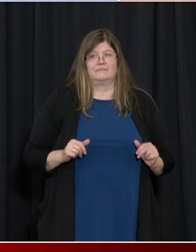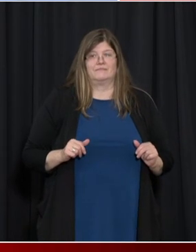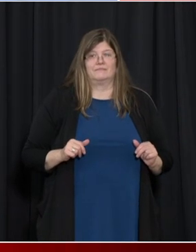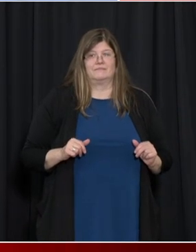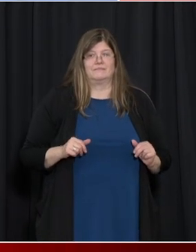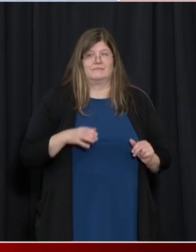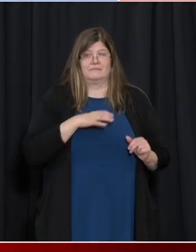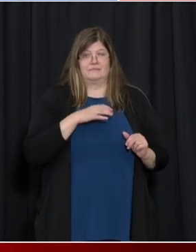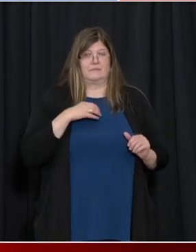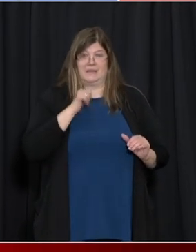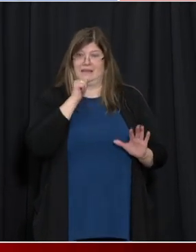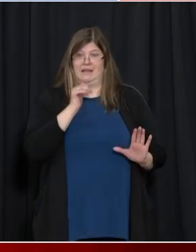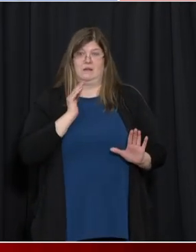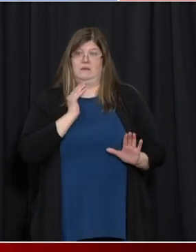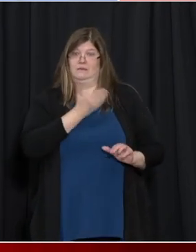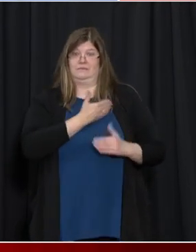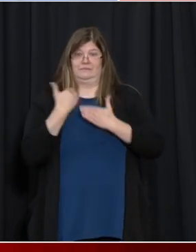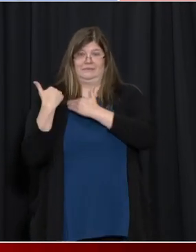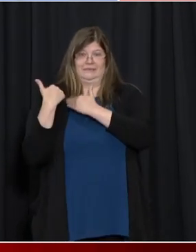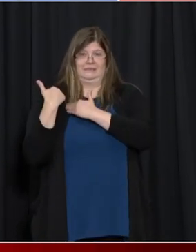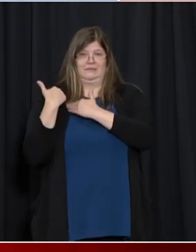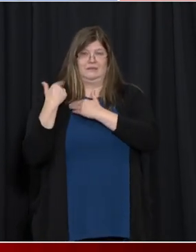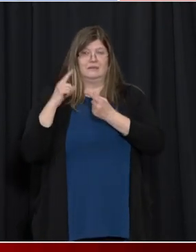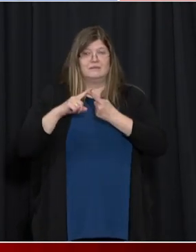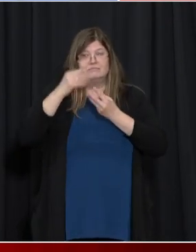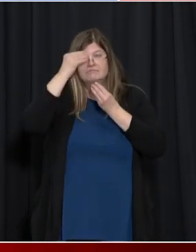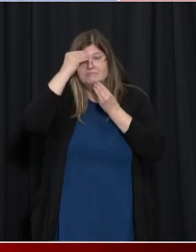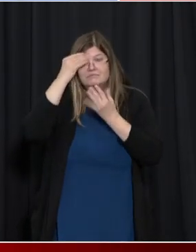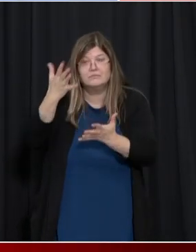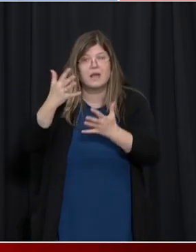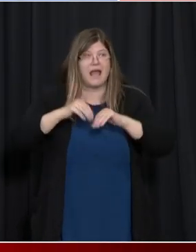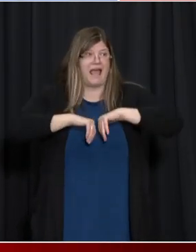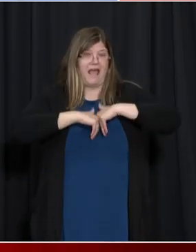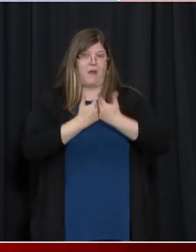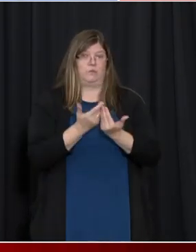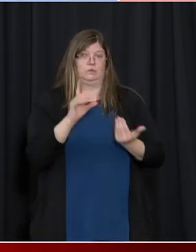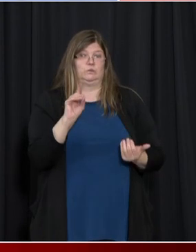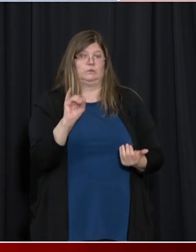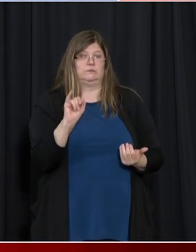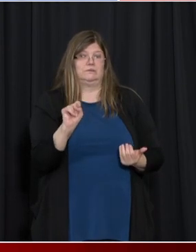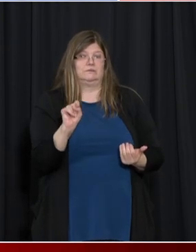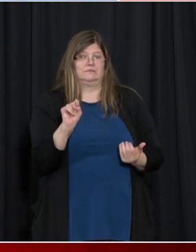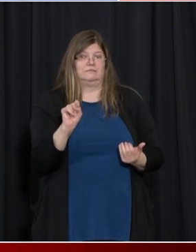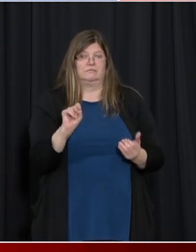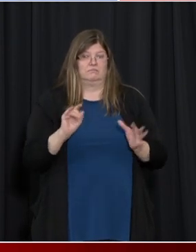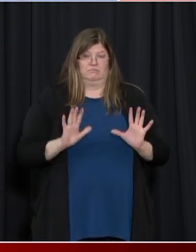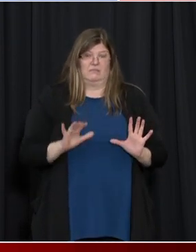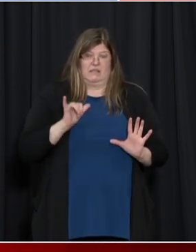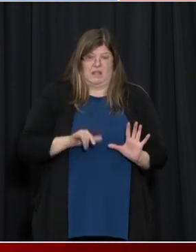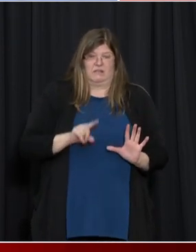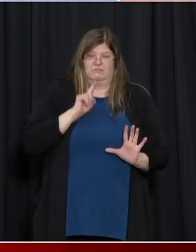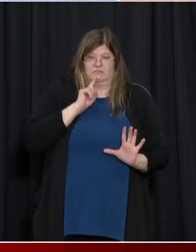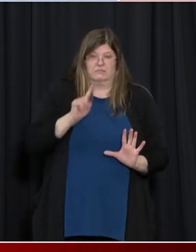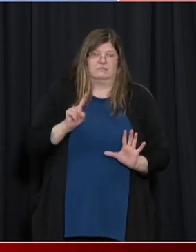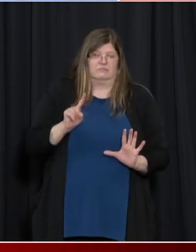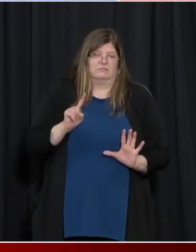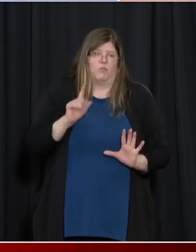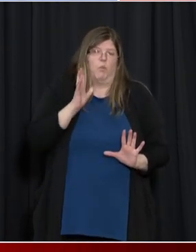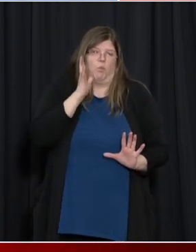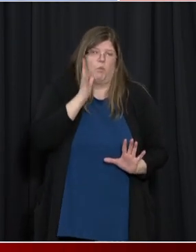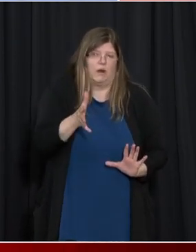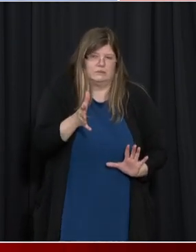city exactly how to do that or where to do that. That's got to be something that is done at the city level. But